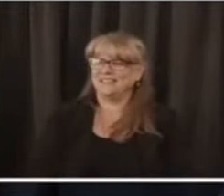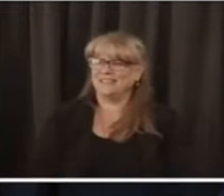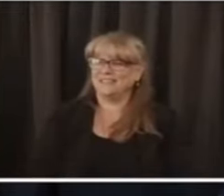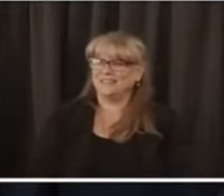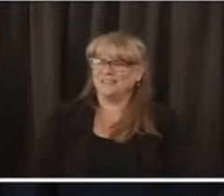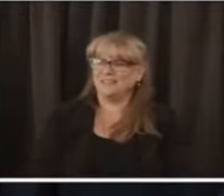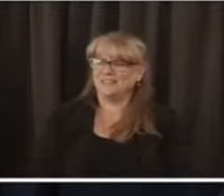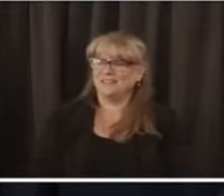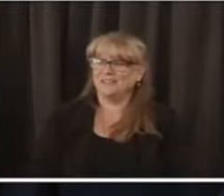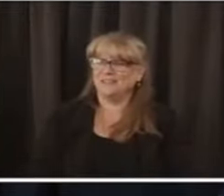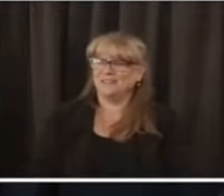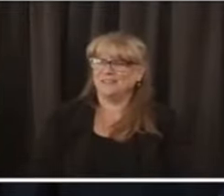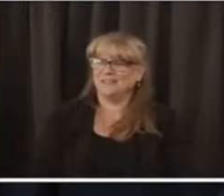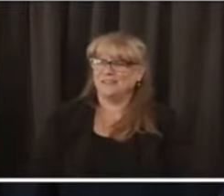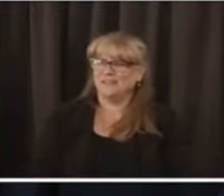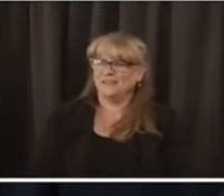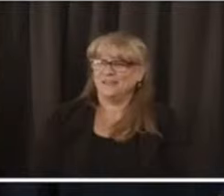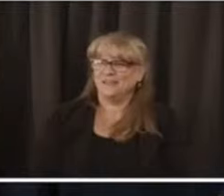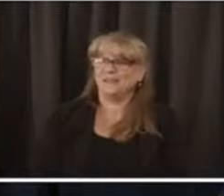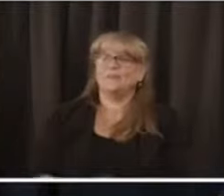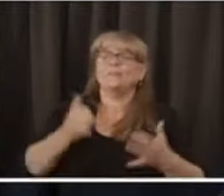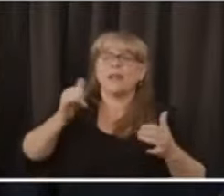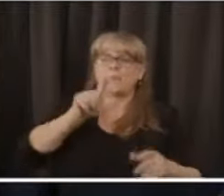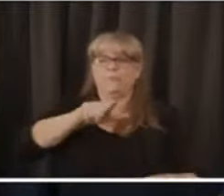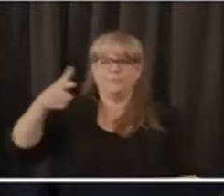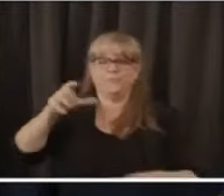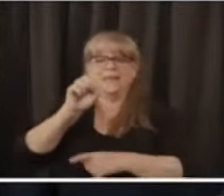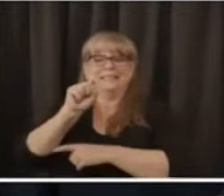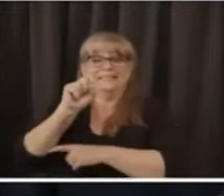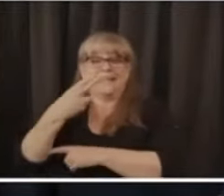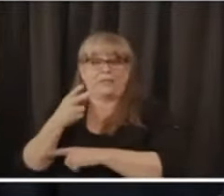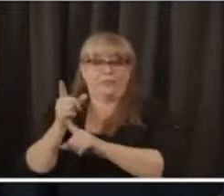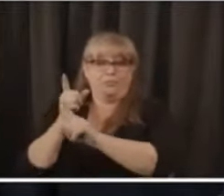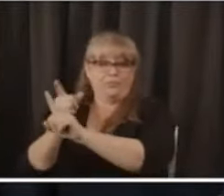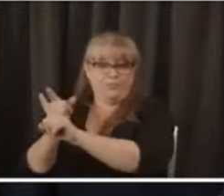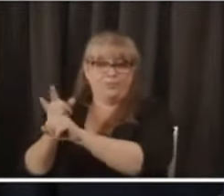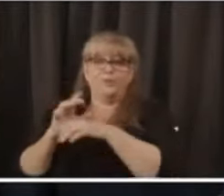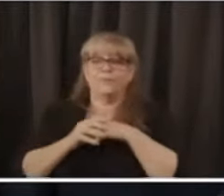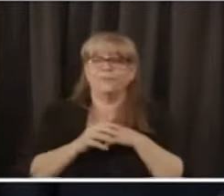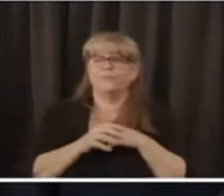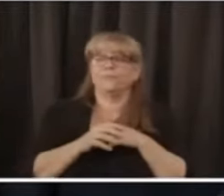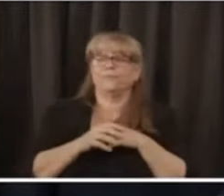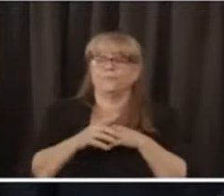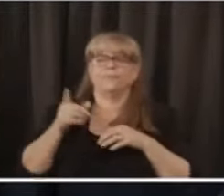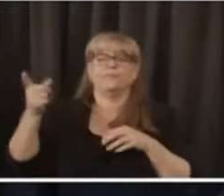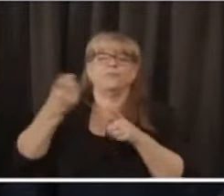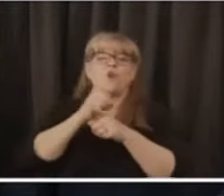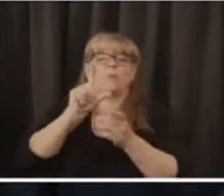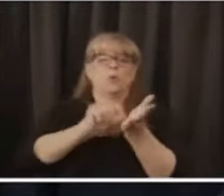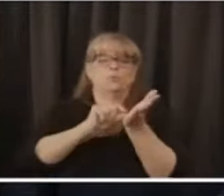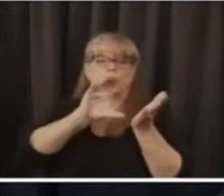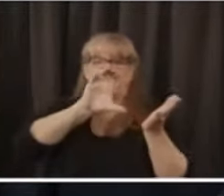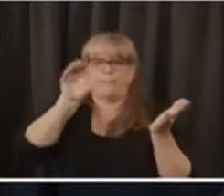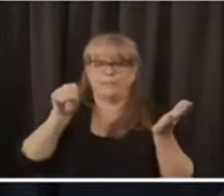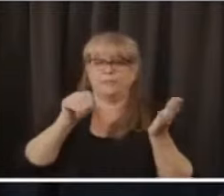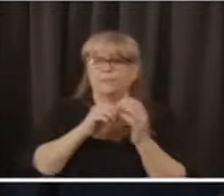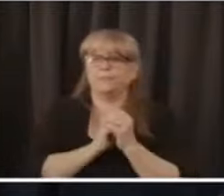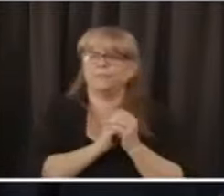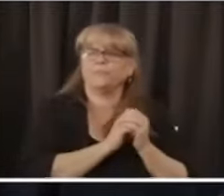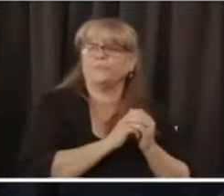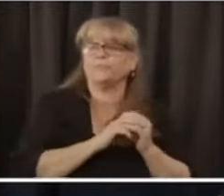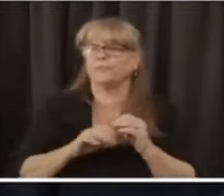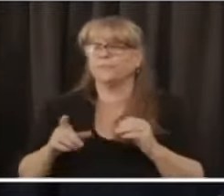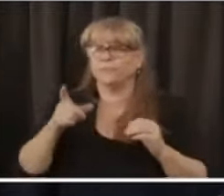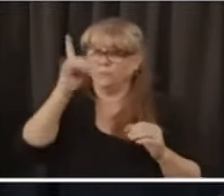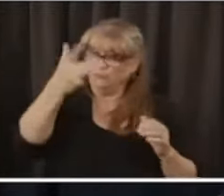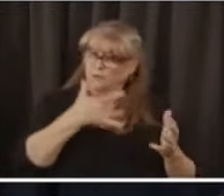Hi, Governor Seth from the Gazette. Following up on the vaccine rate question, how confident are you that increasing convenience at the